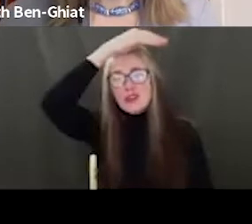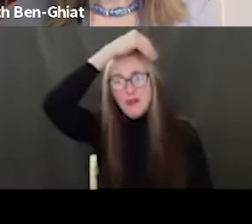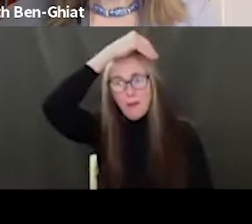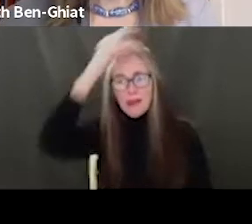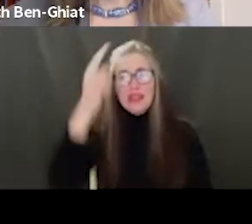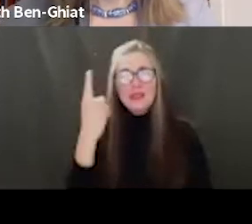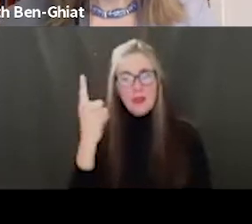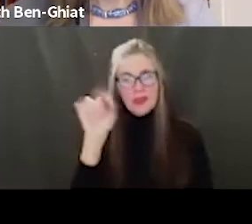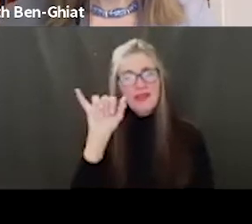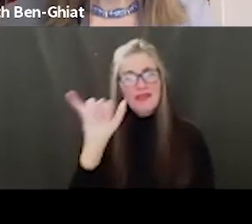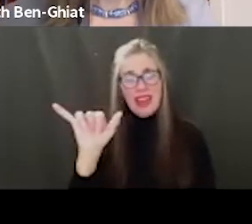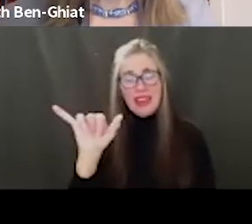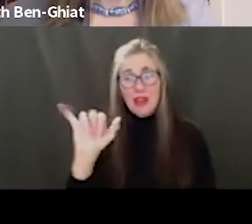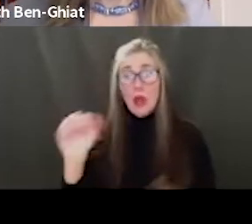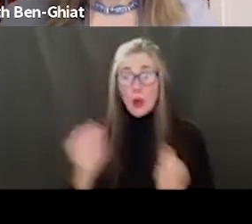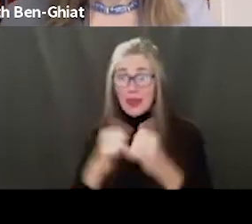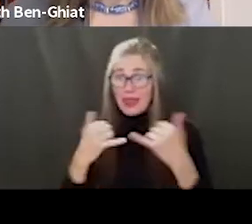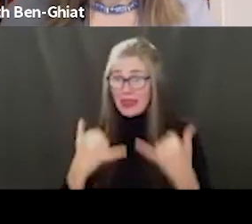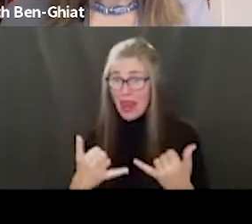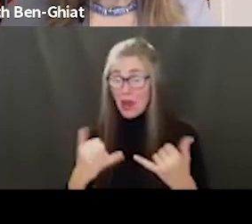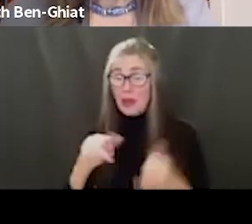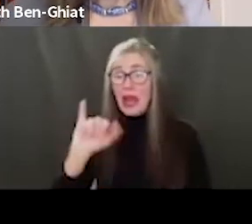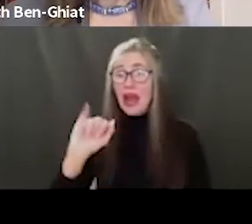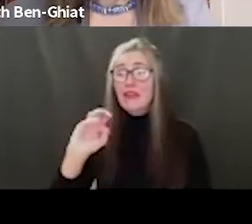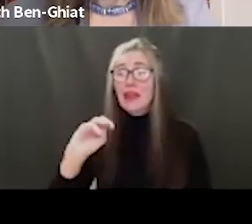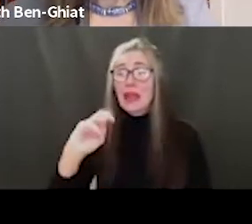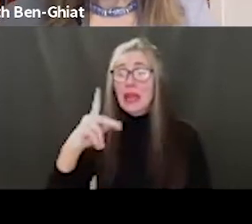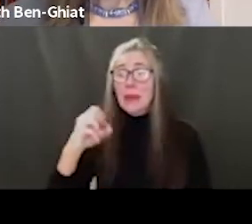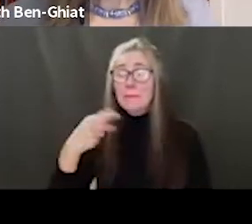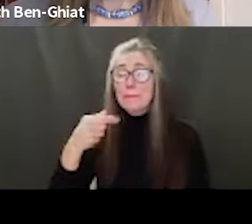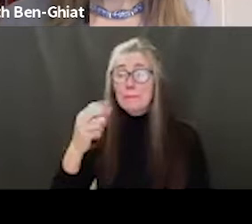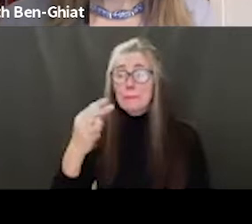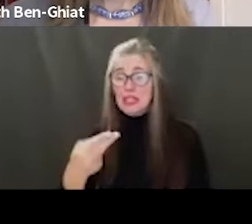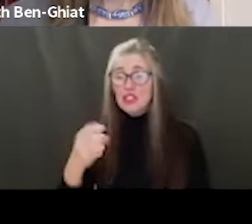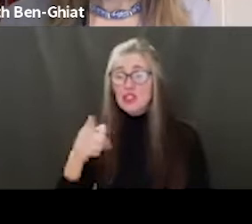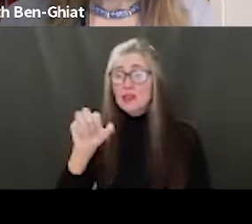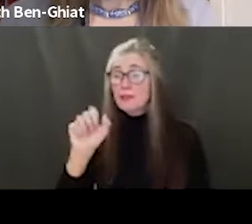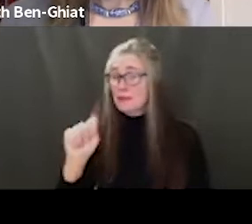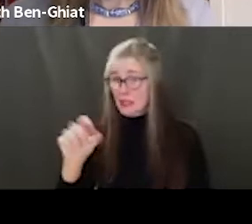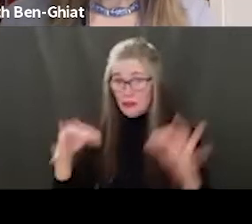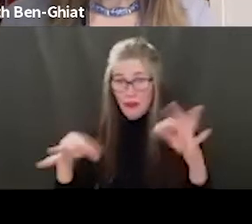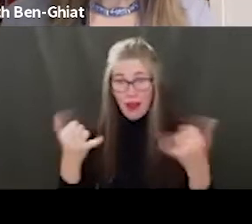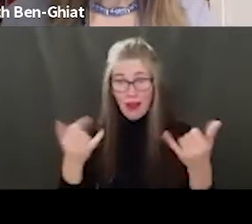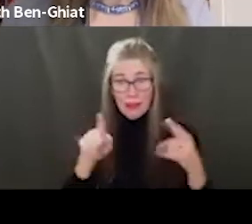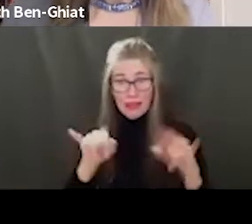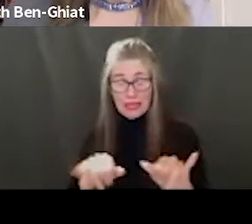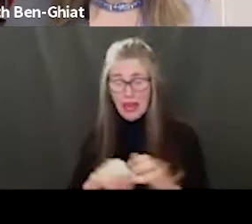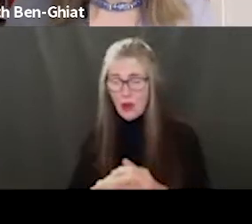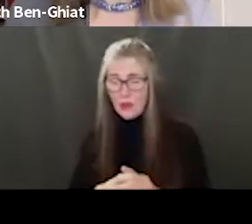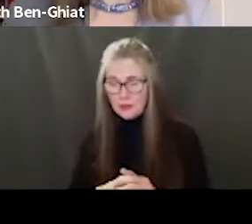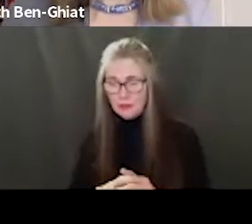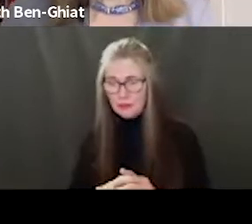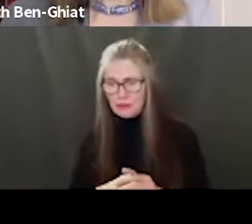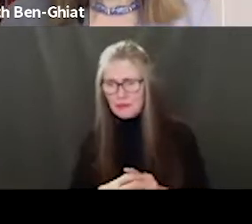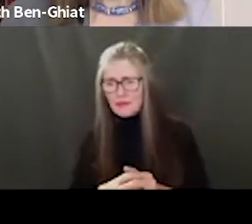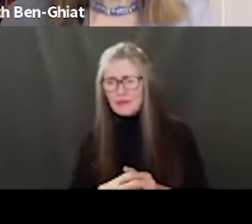we have the impeachment trial going on, and I want to put this in perspective. And thinking